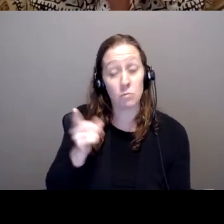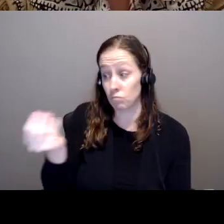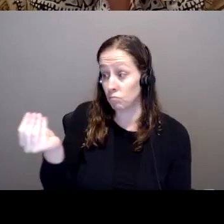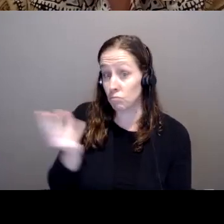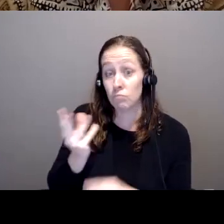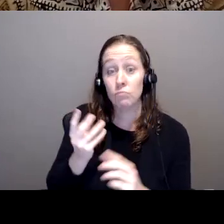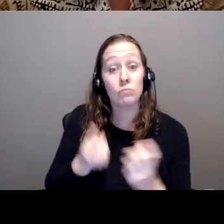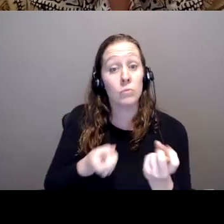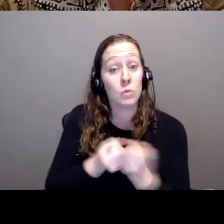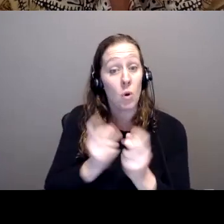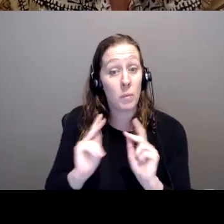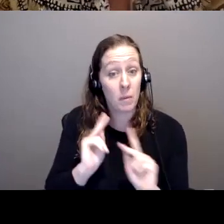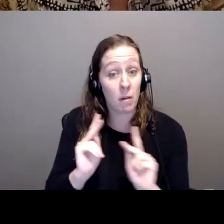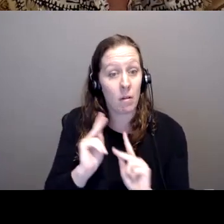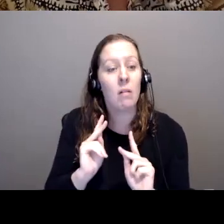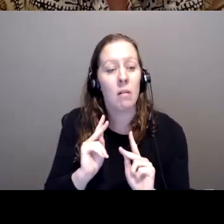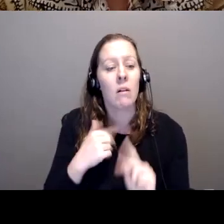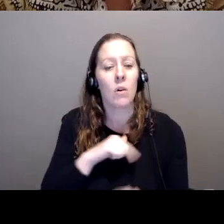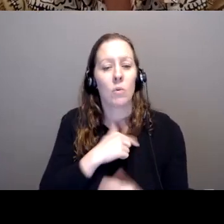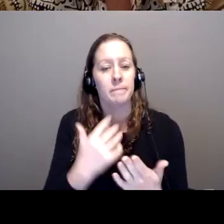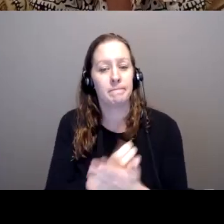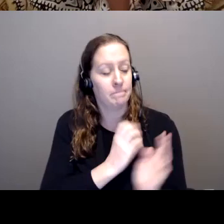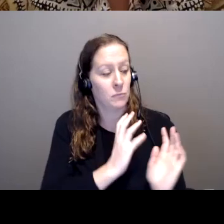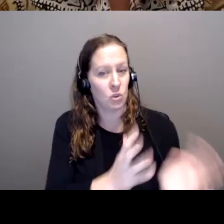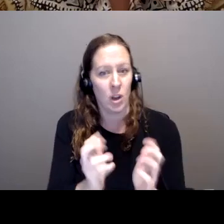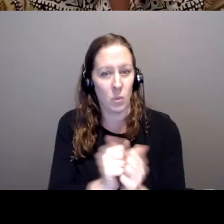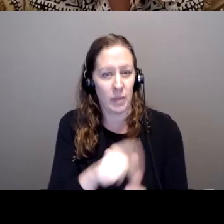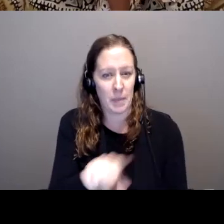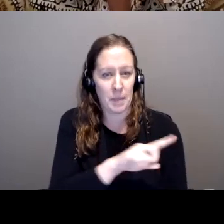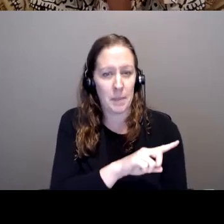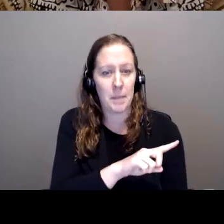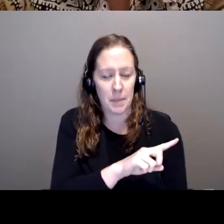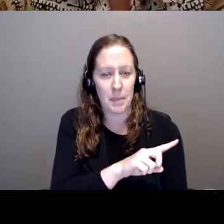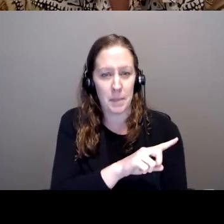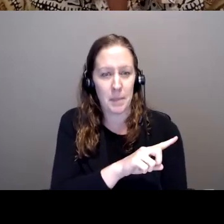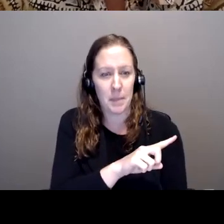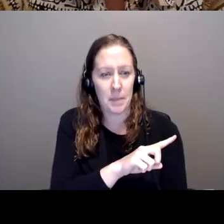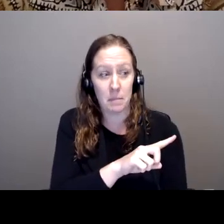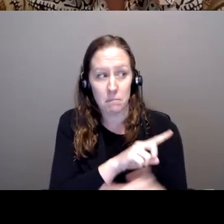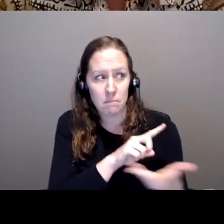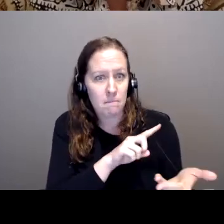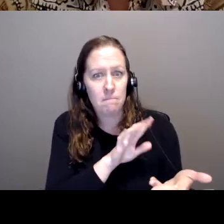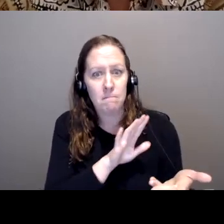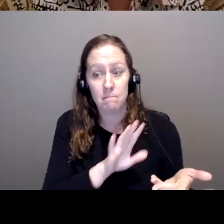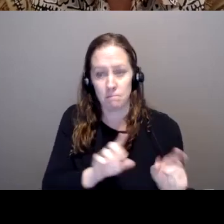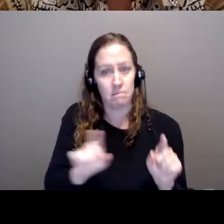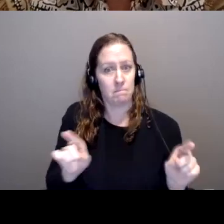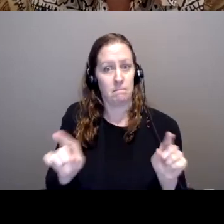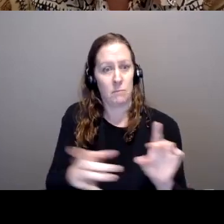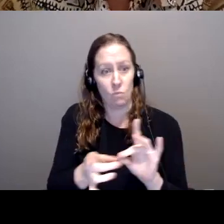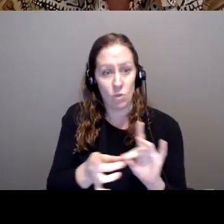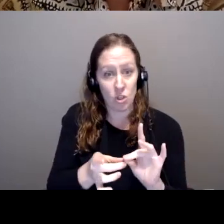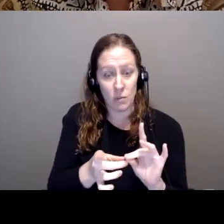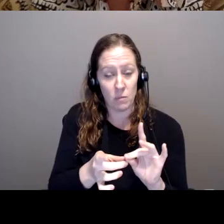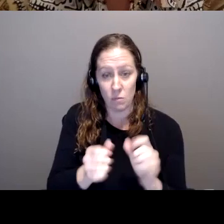then we would want to speak to them as well. We would want to know what their relationship is with